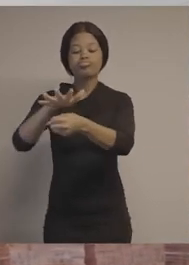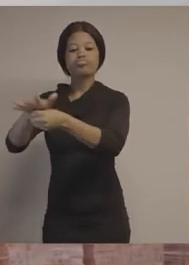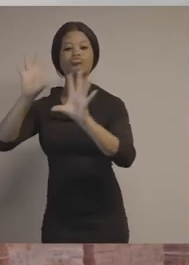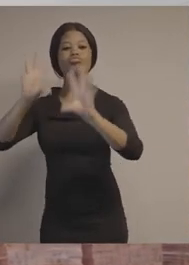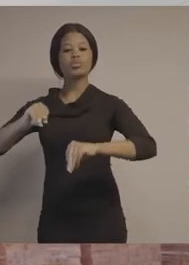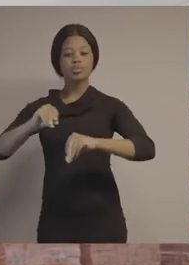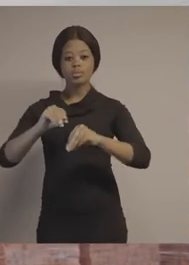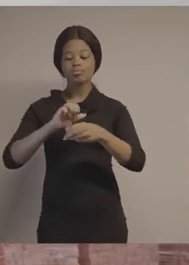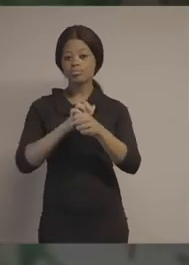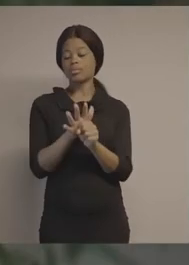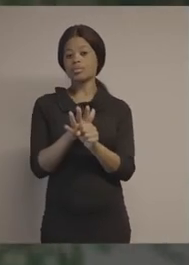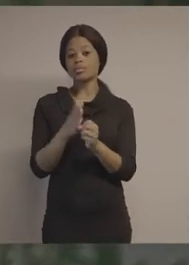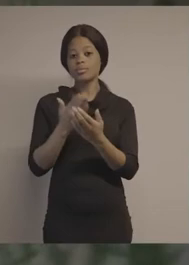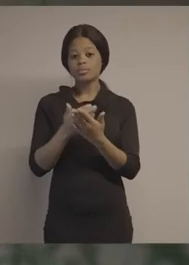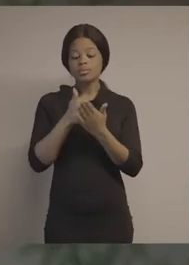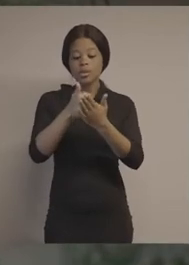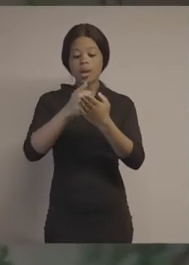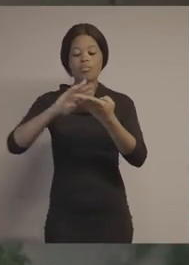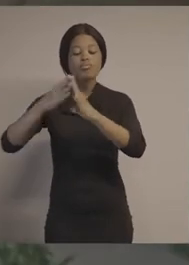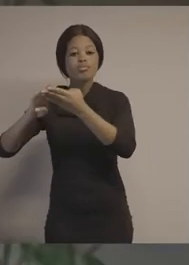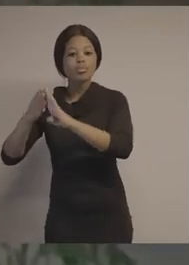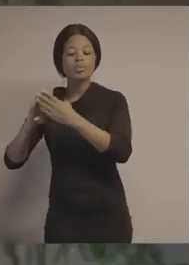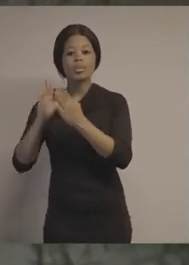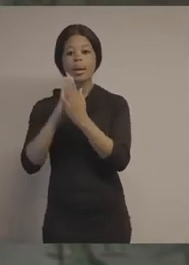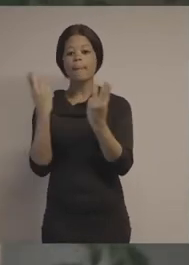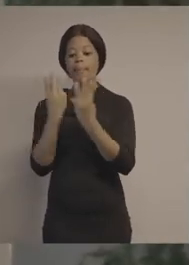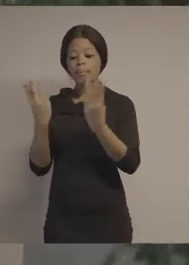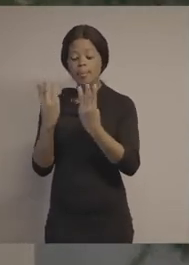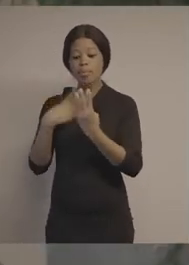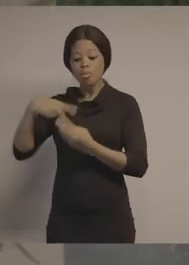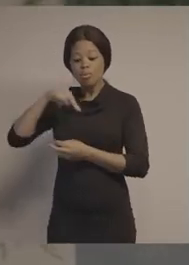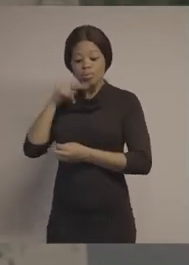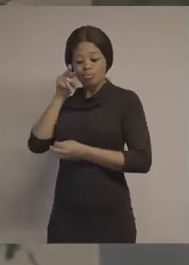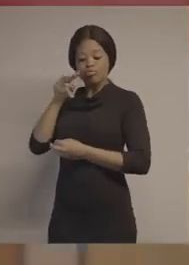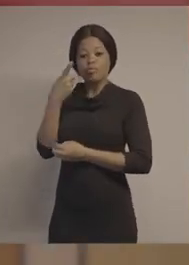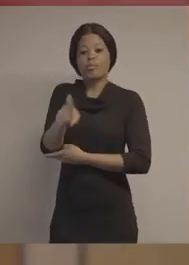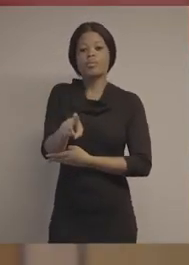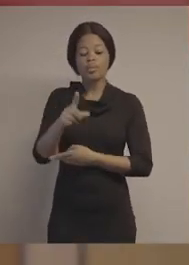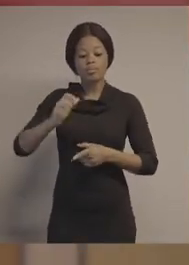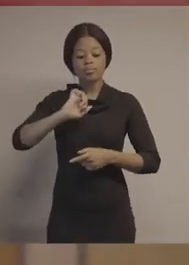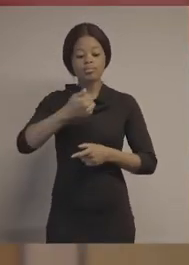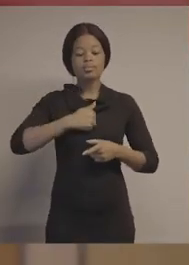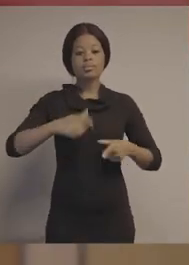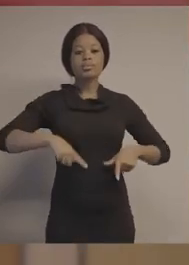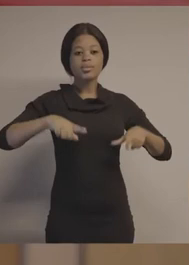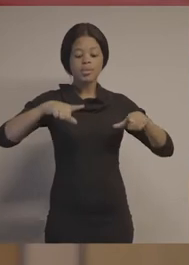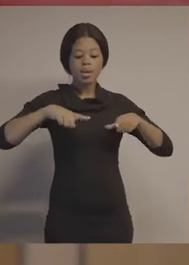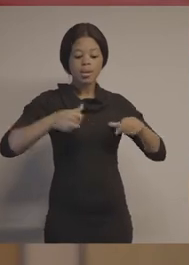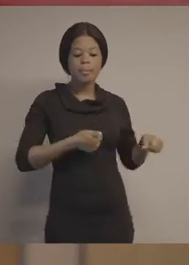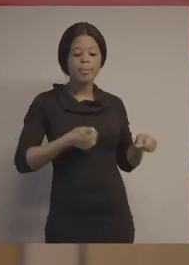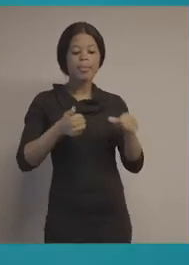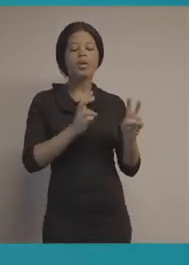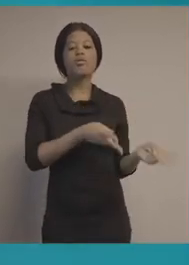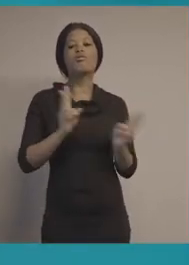and also to have the herd immunity or the population immunity that we are looking for so that our lives can get back